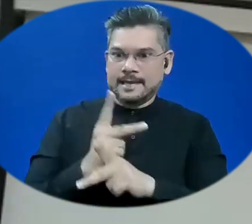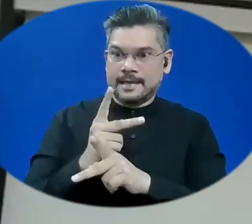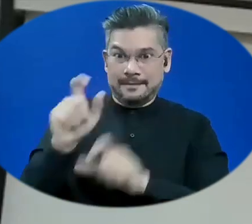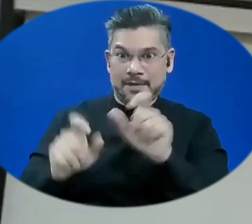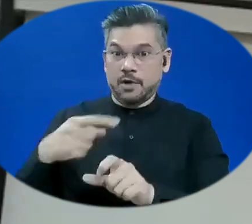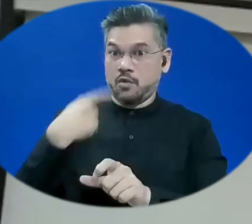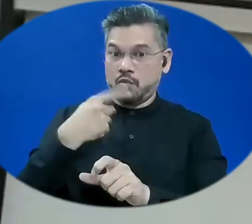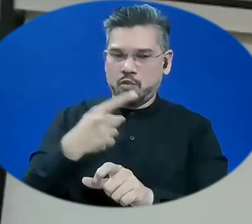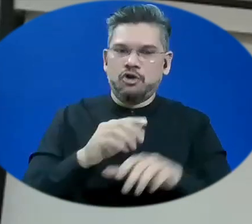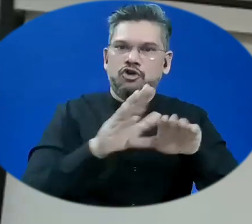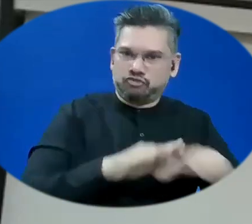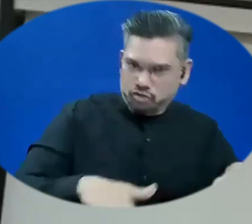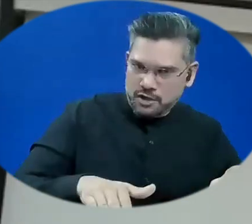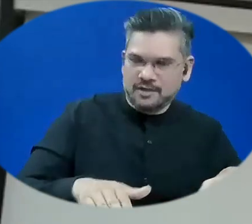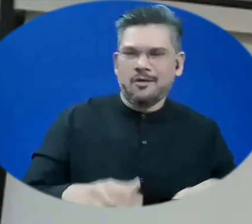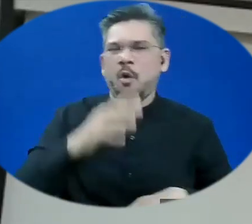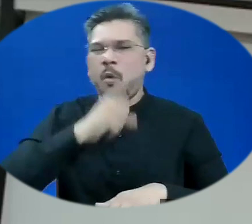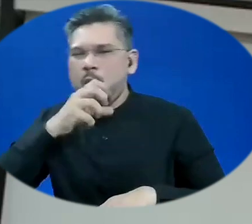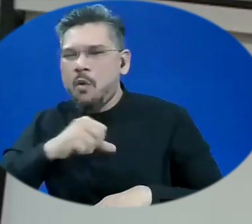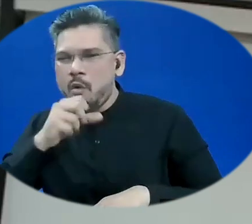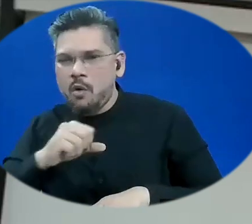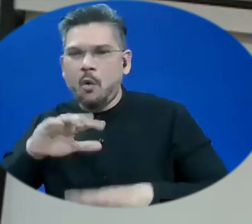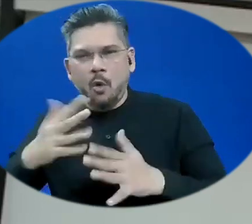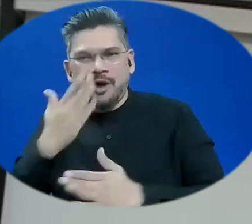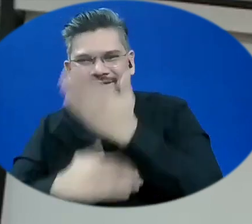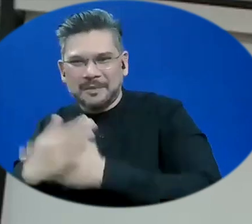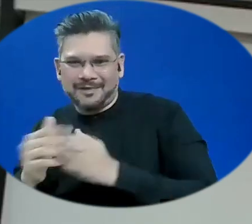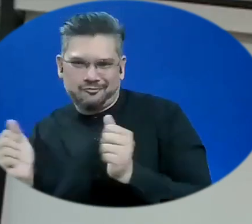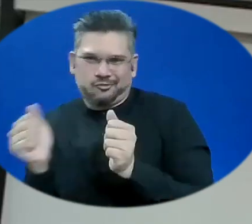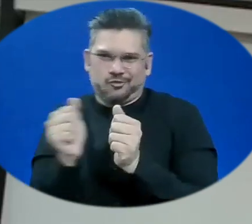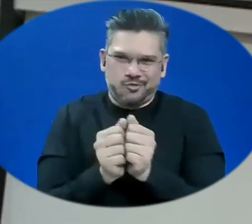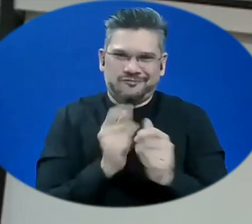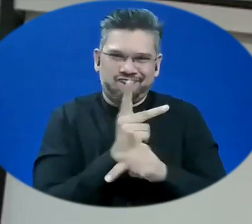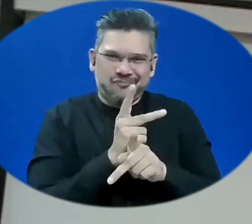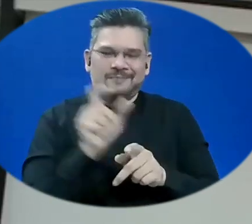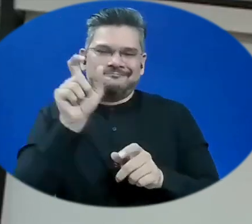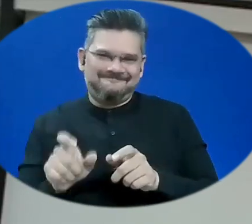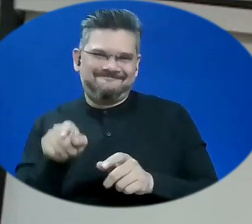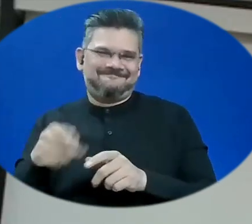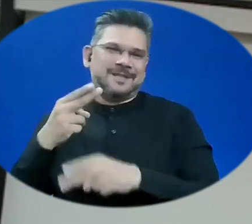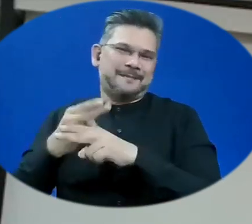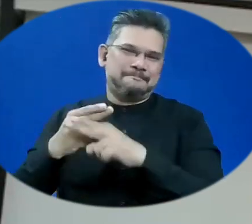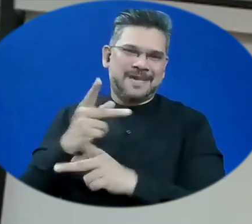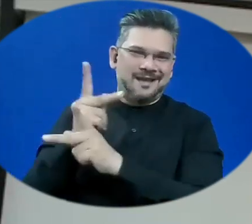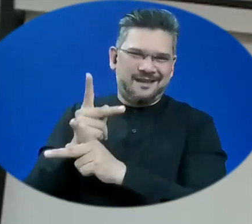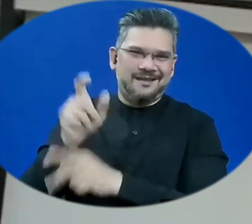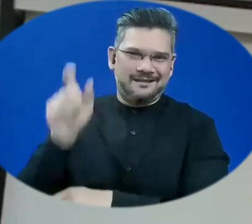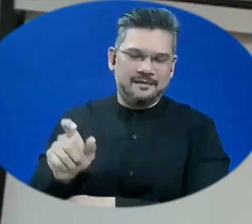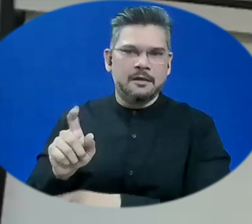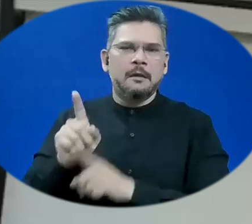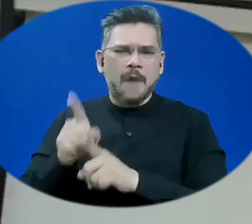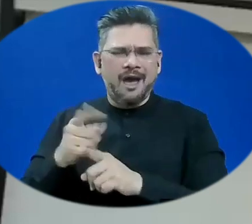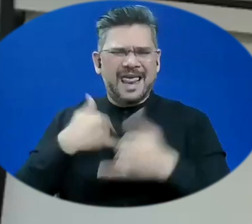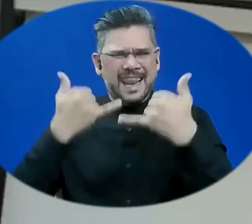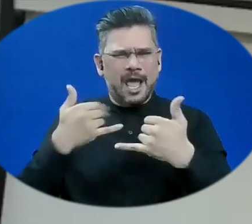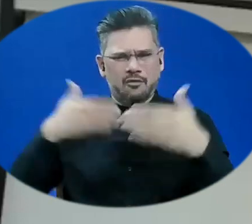the elderly, and for those with disabilities, we have chosen to narrow the focus to dementia family care partners,